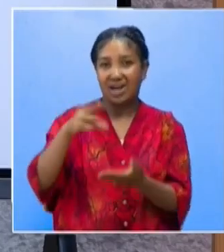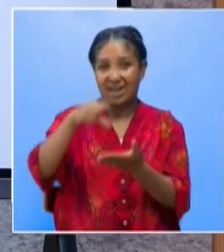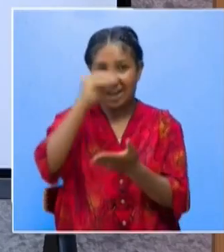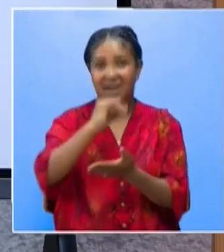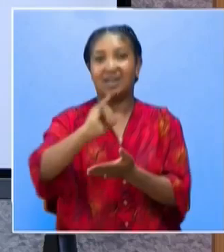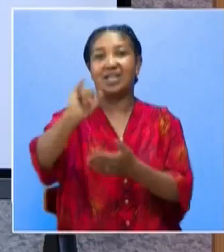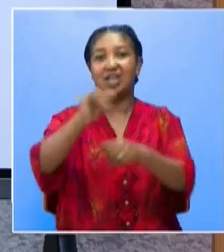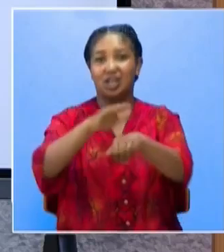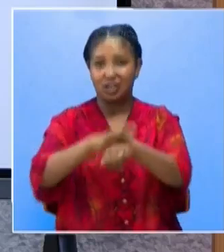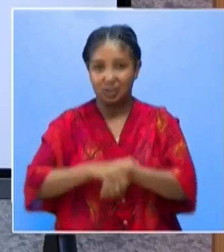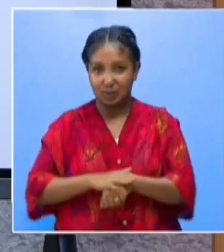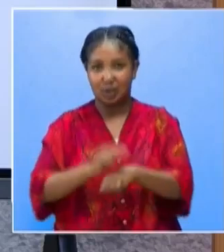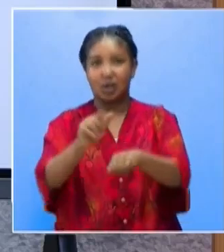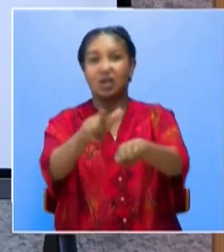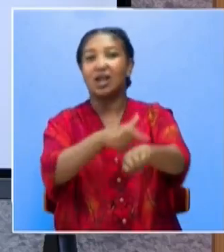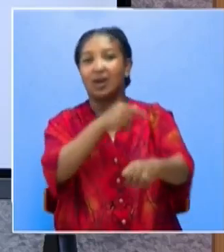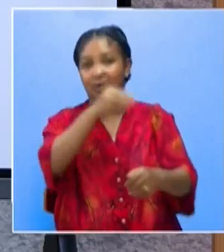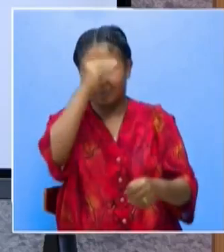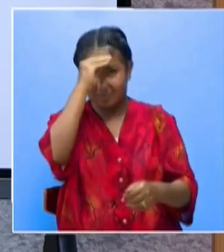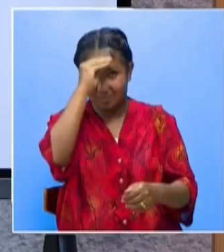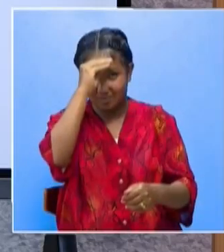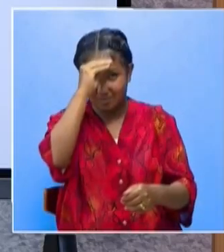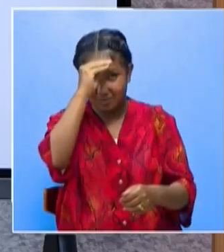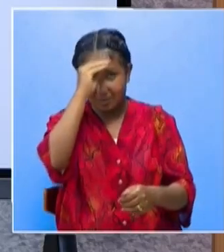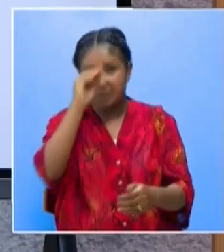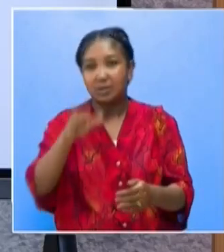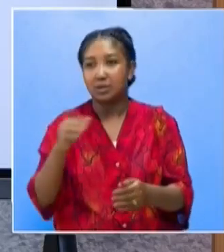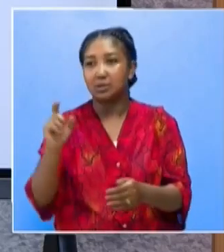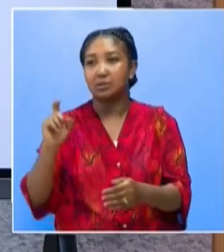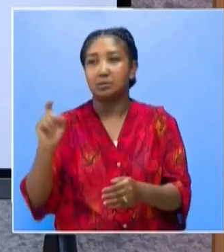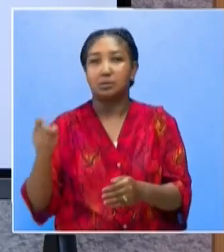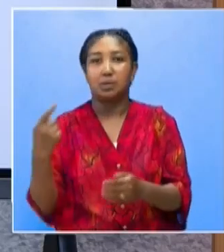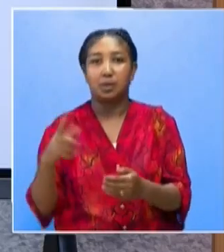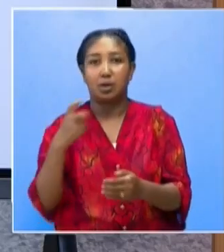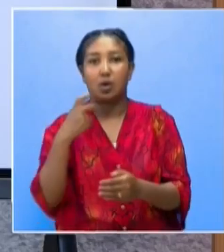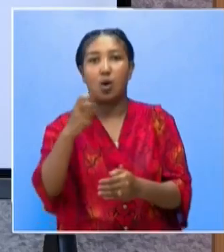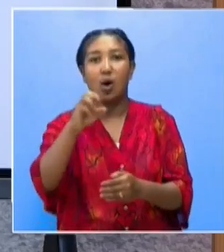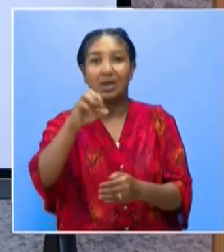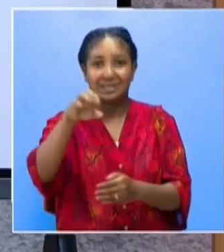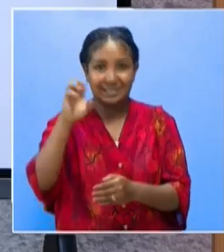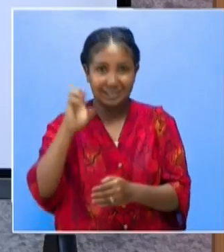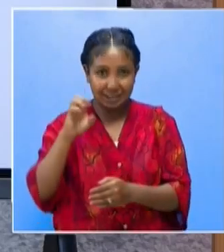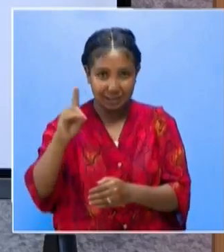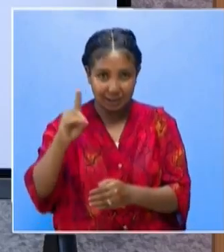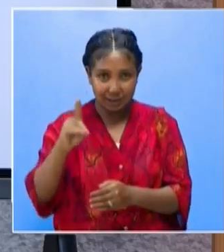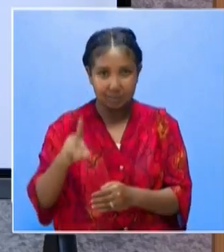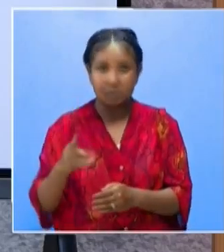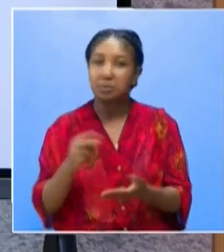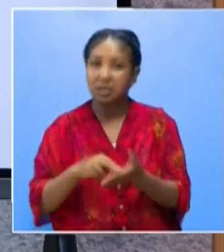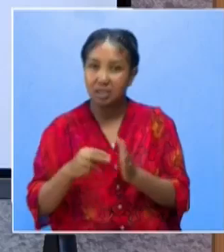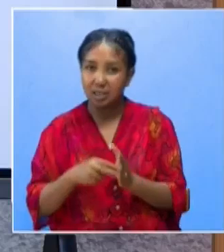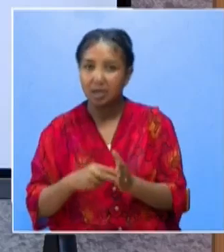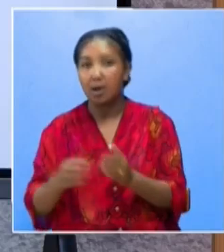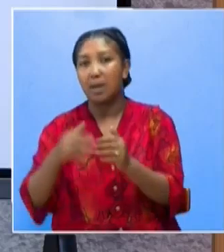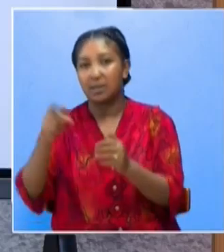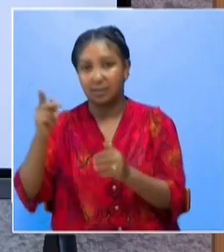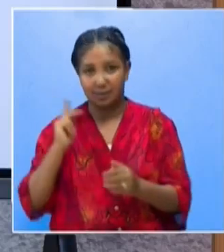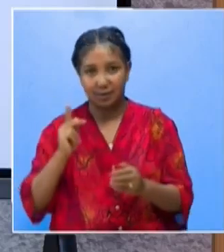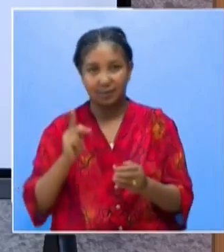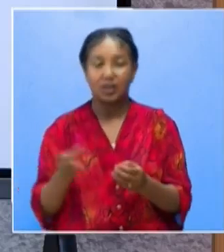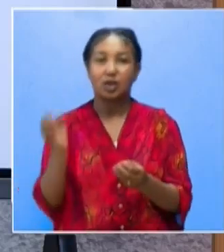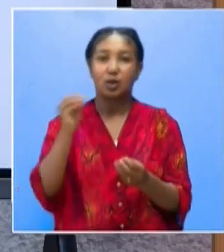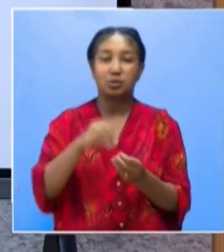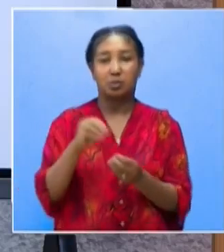okay? This is a long action. Then somebody knocked the door. This is past simple. And